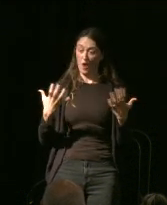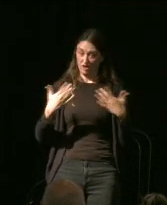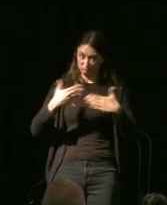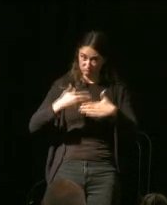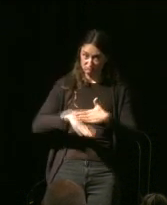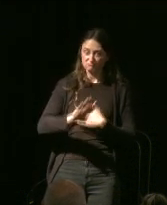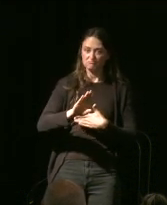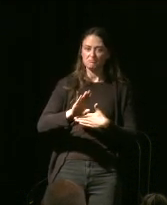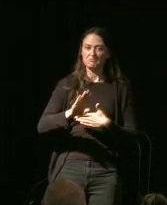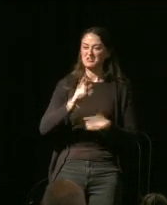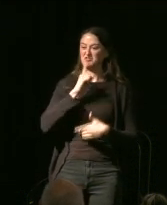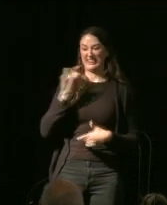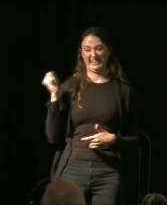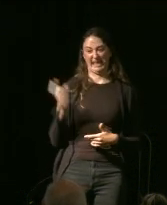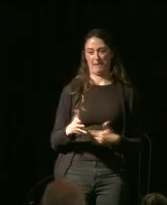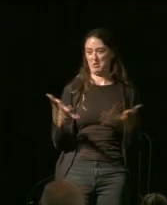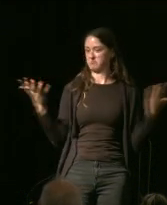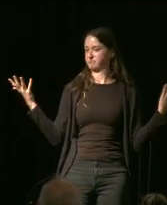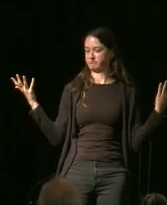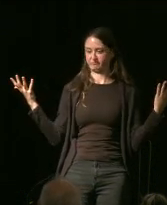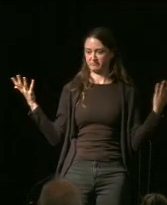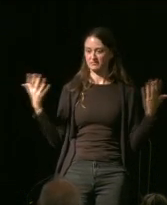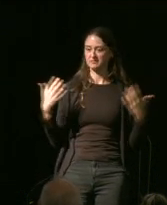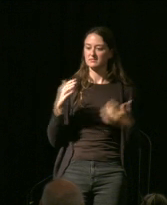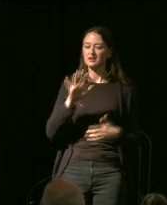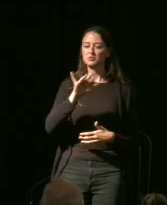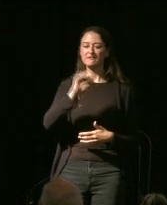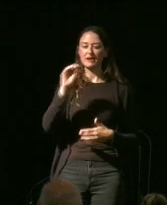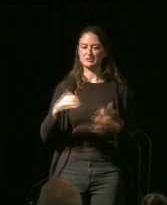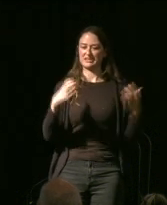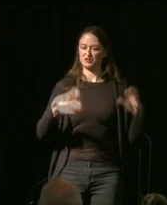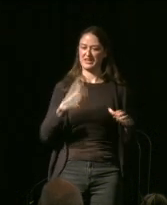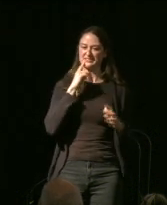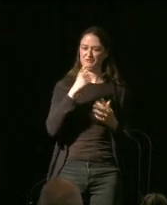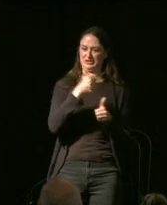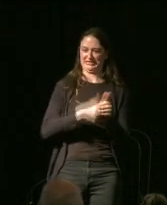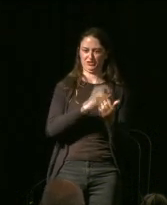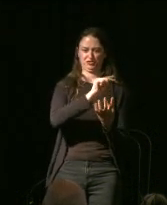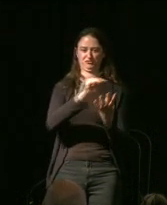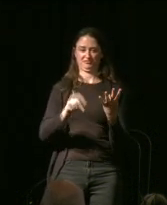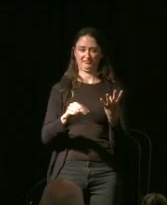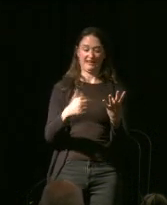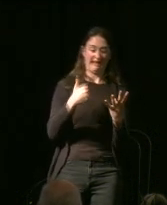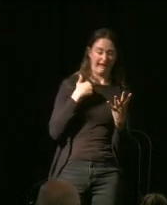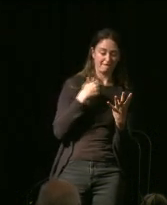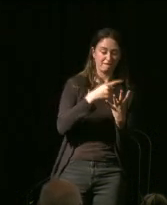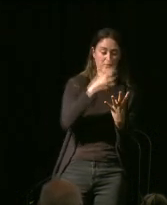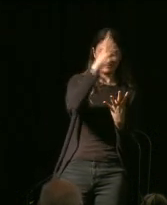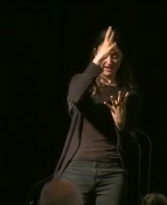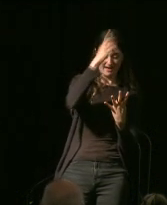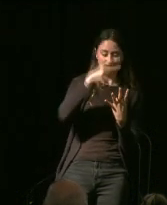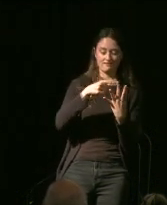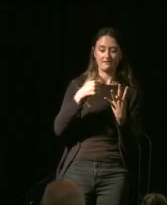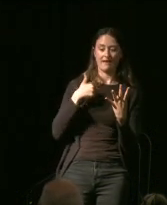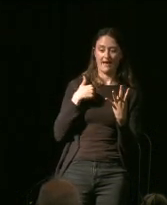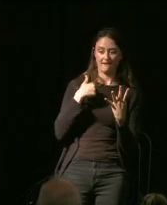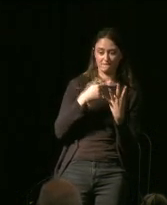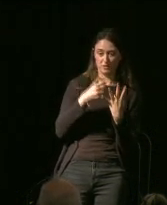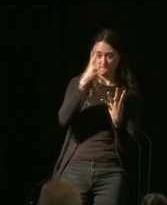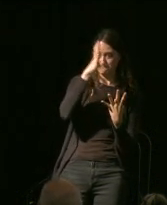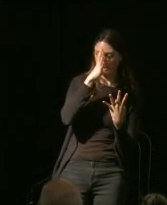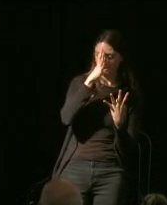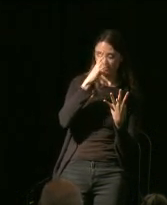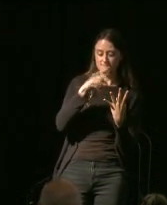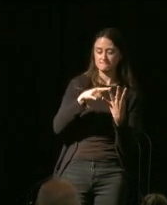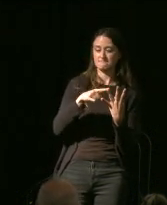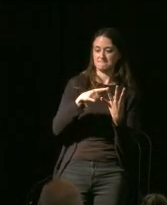is rolled, they have a child who is unaffected and not a carrier. If a 4 is rolled, they have a child with Usher syndrome. This also shows that if